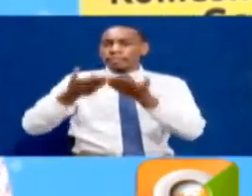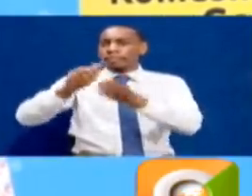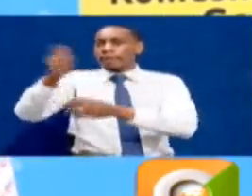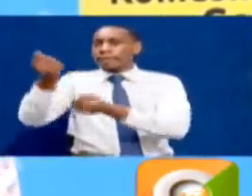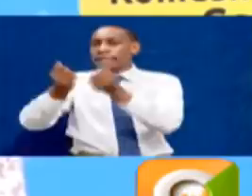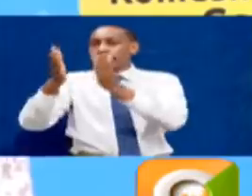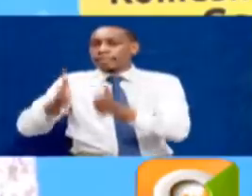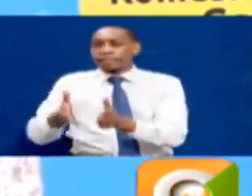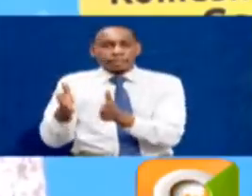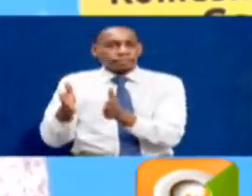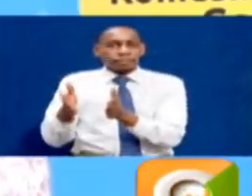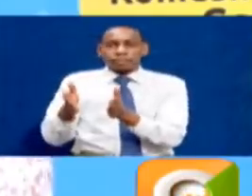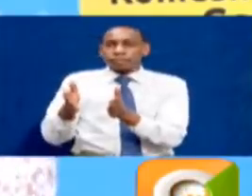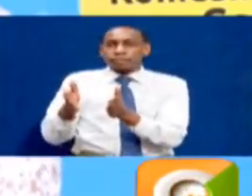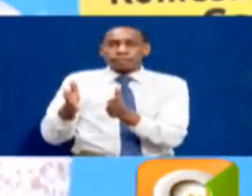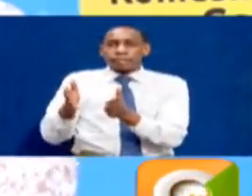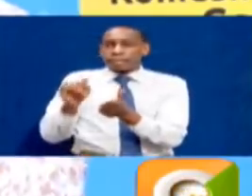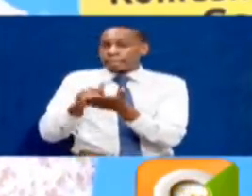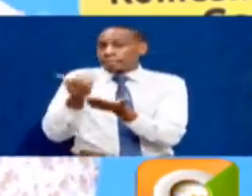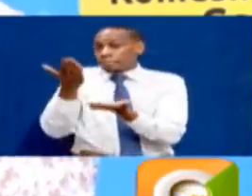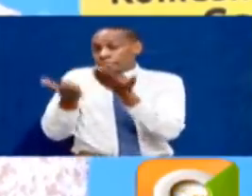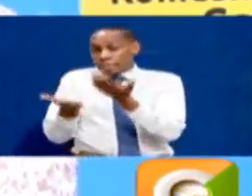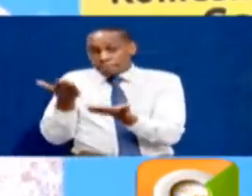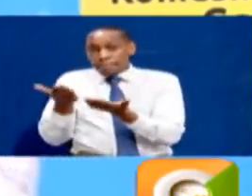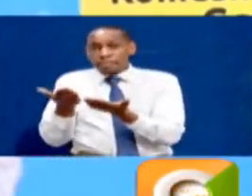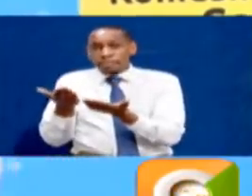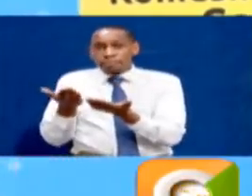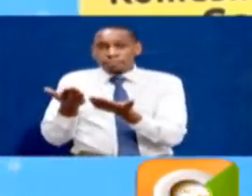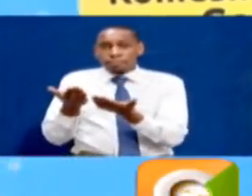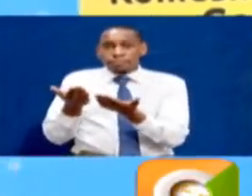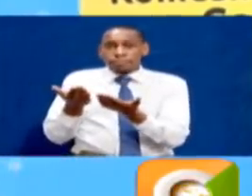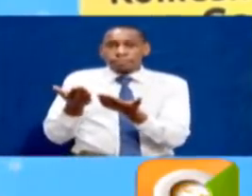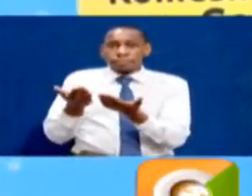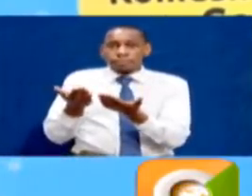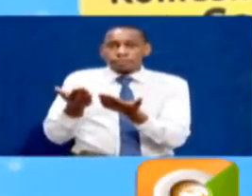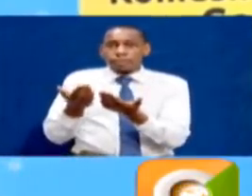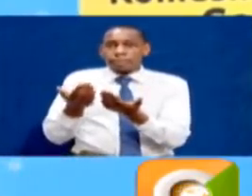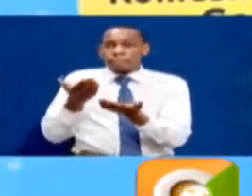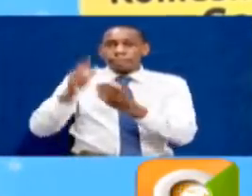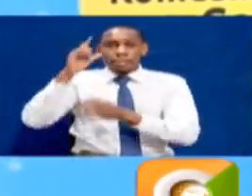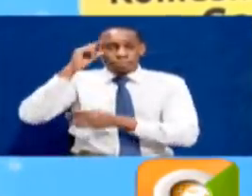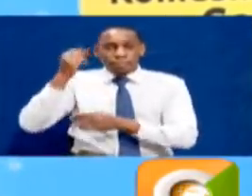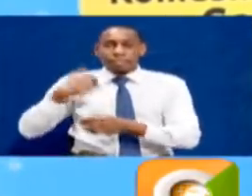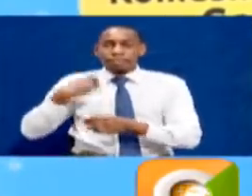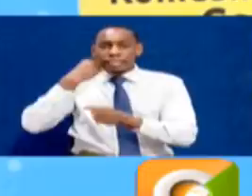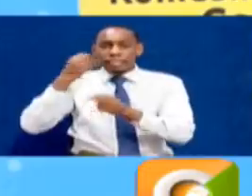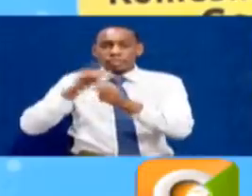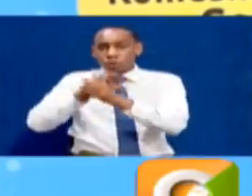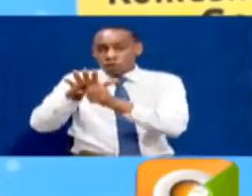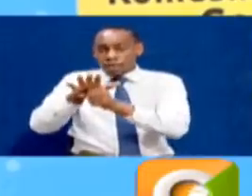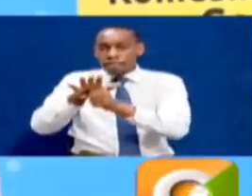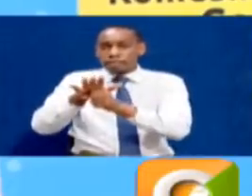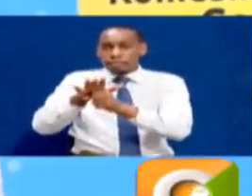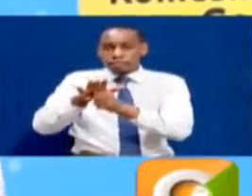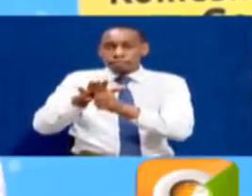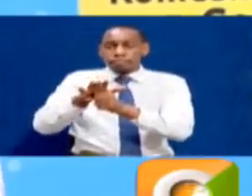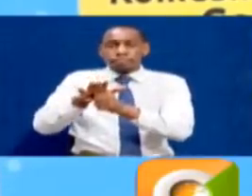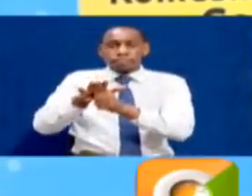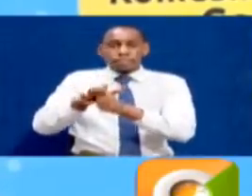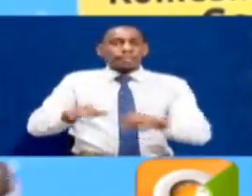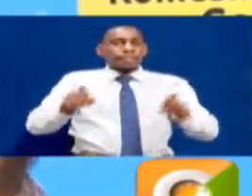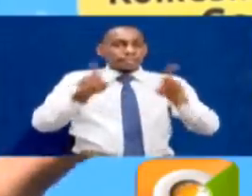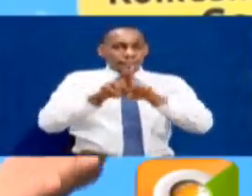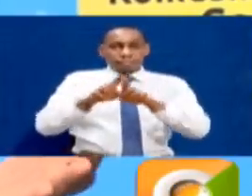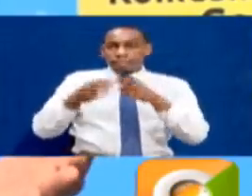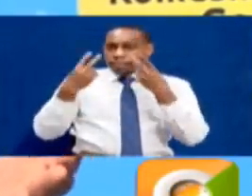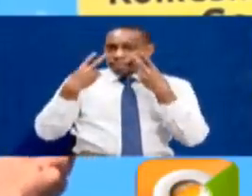somebody who may very well be, even as far as from Mombasa, COVID positive. This is what has been happening. And